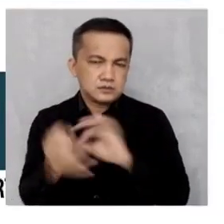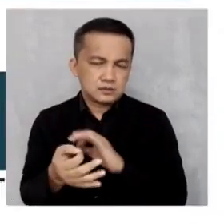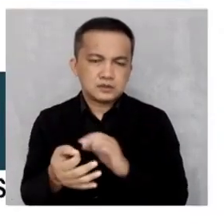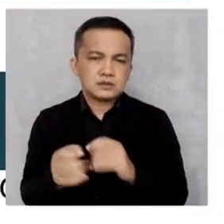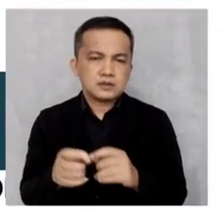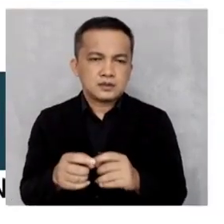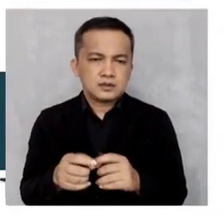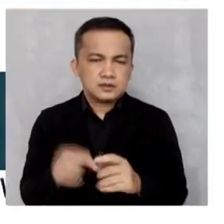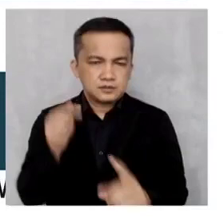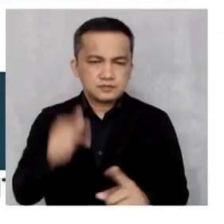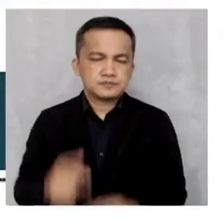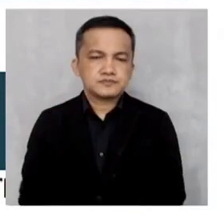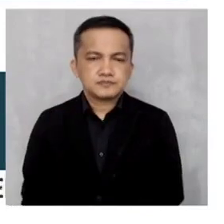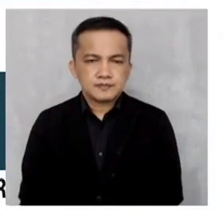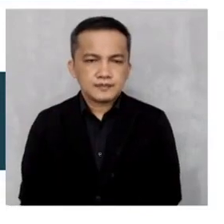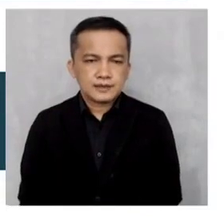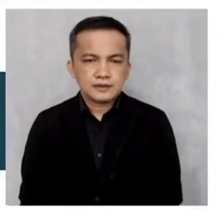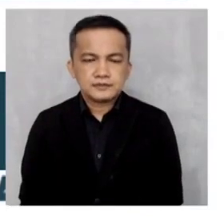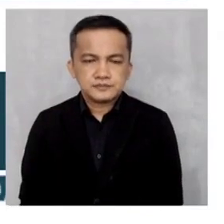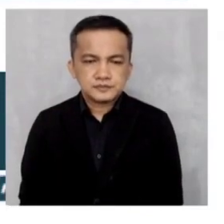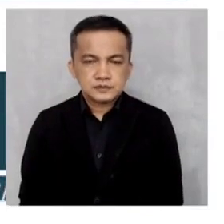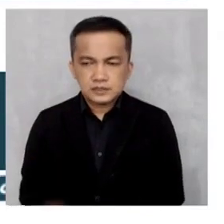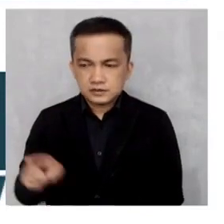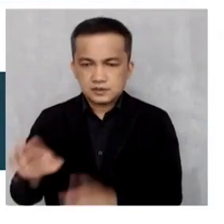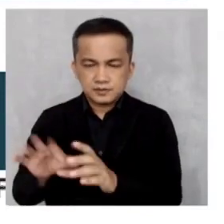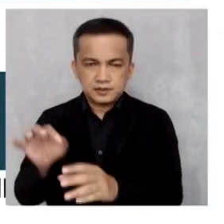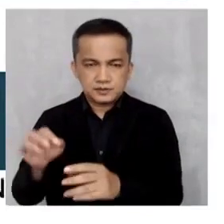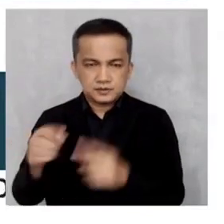pound on that ruling